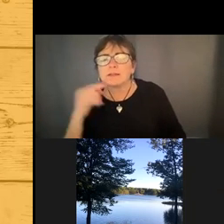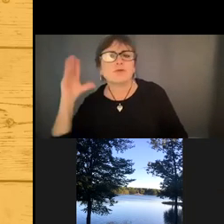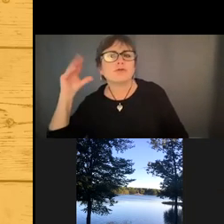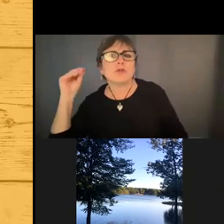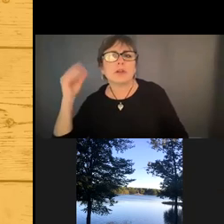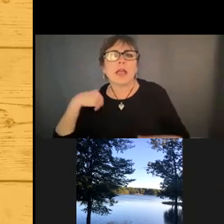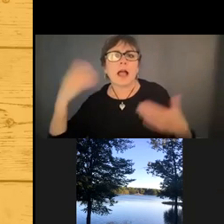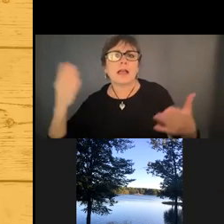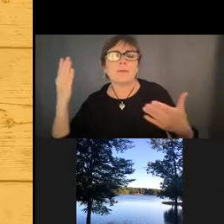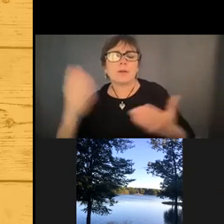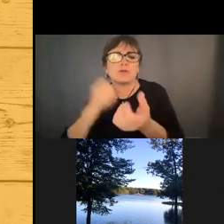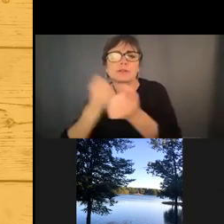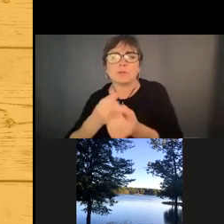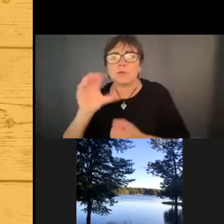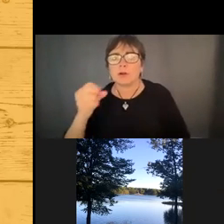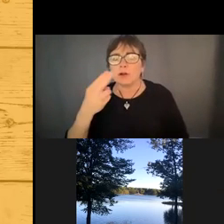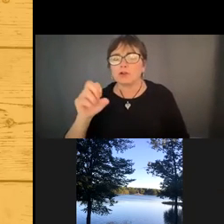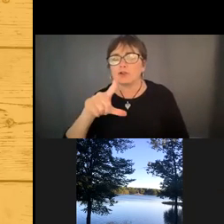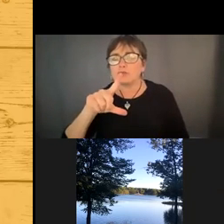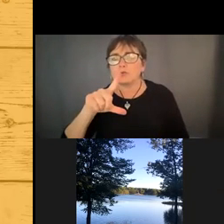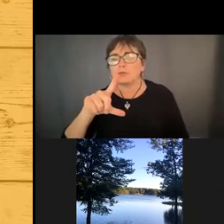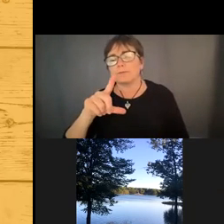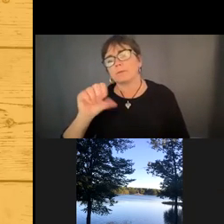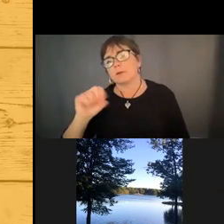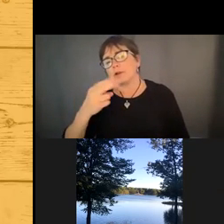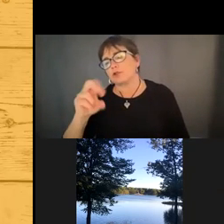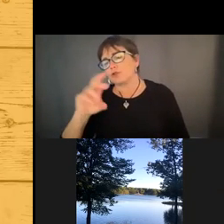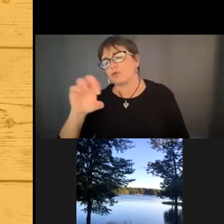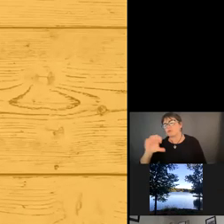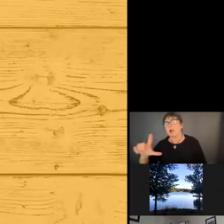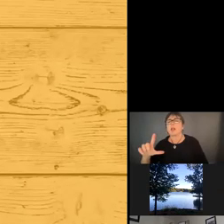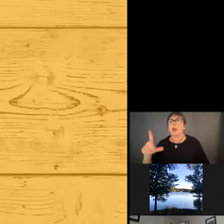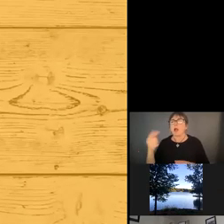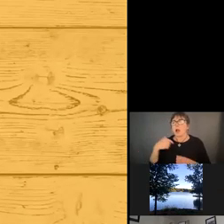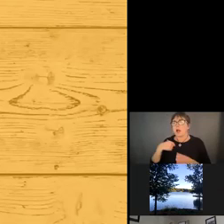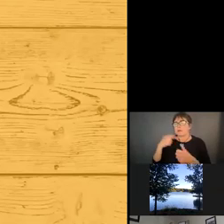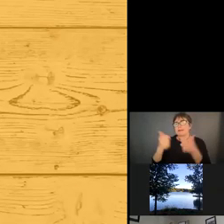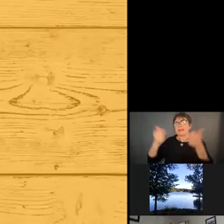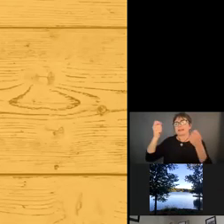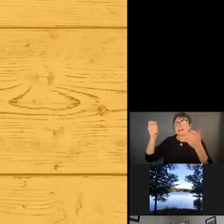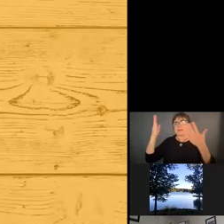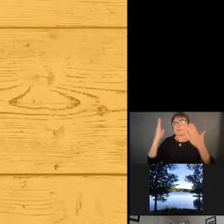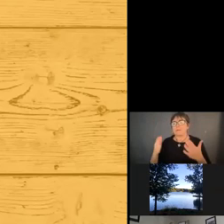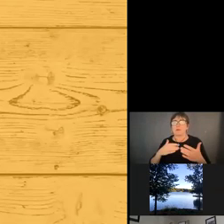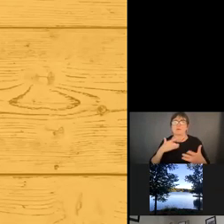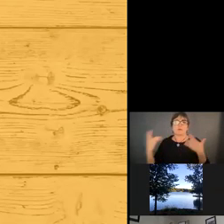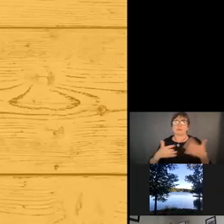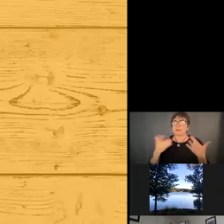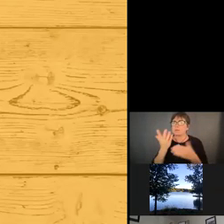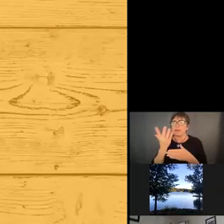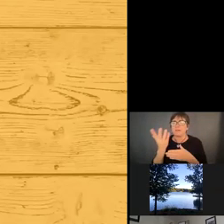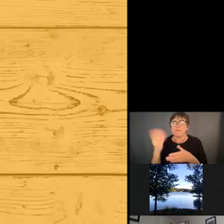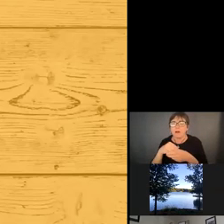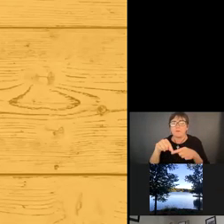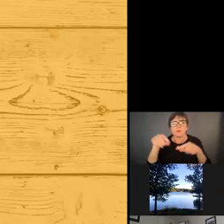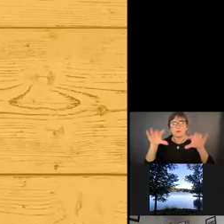Michelle Williams will be the executive director of PEAK. But I'm just excited to be part of this summit with you all, and so impressed with the work that you are all